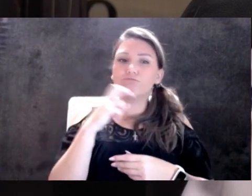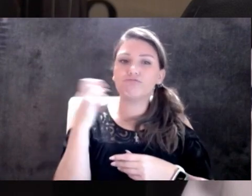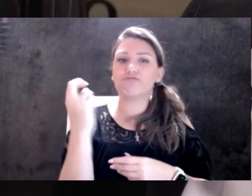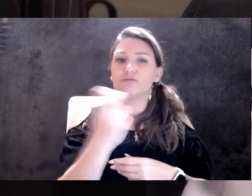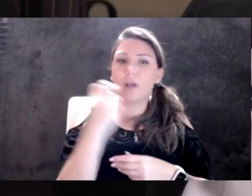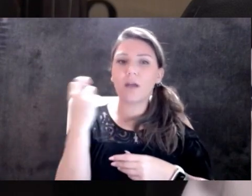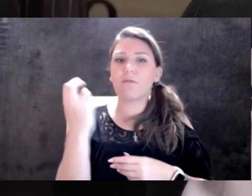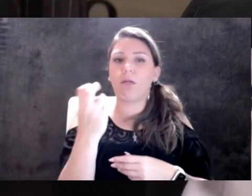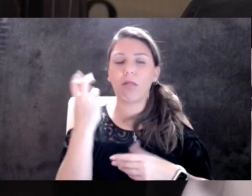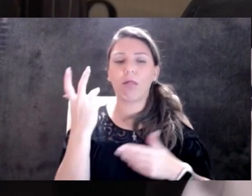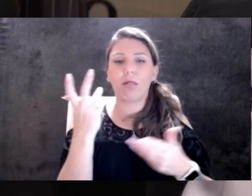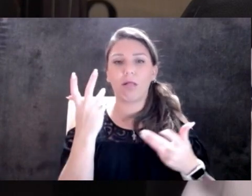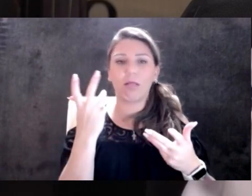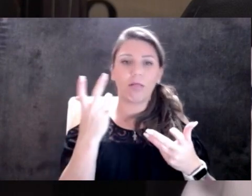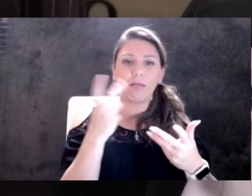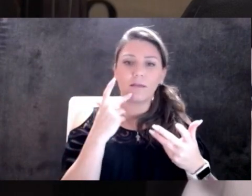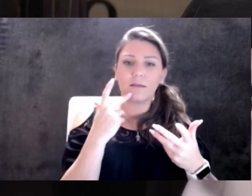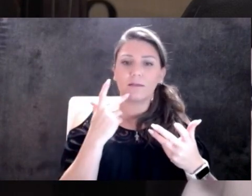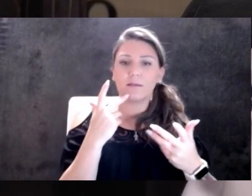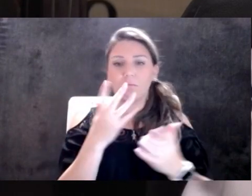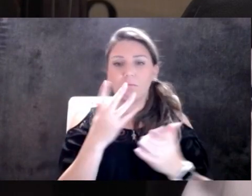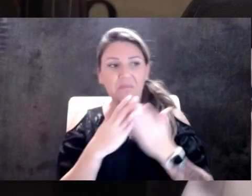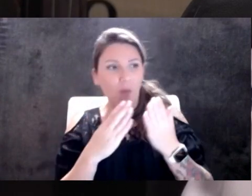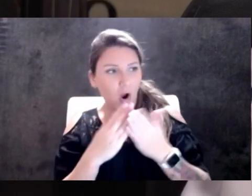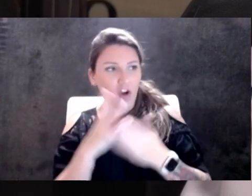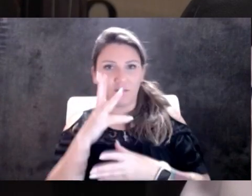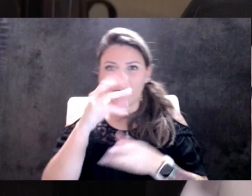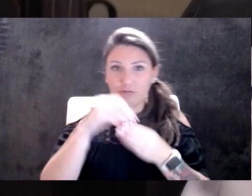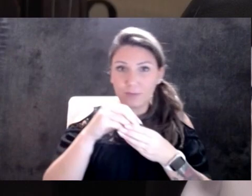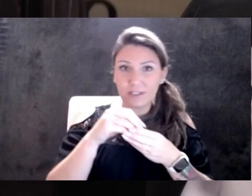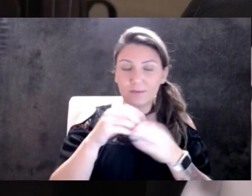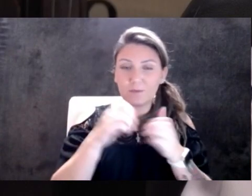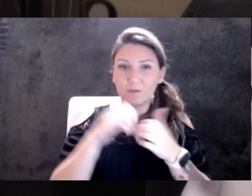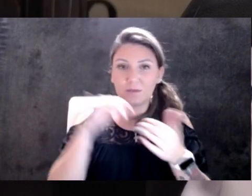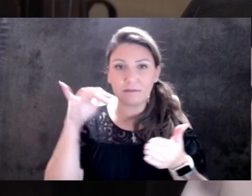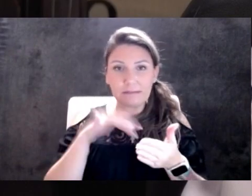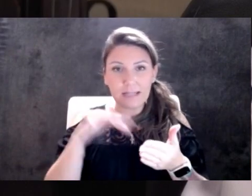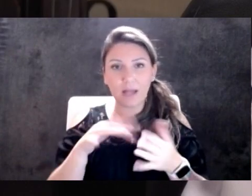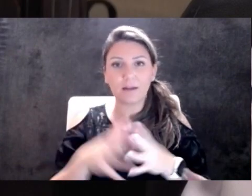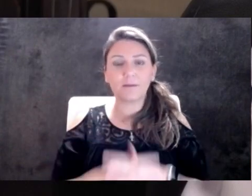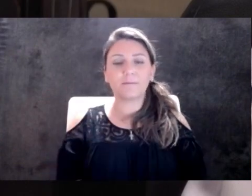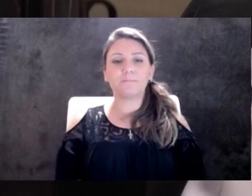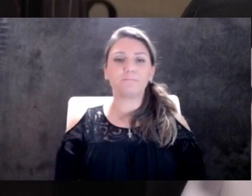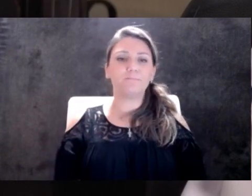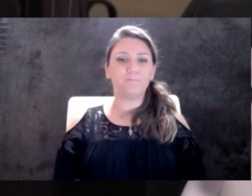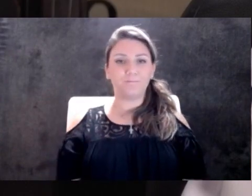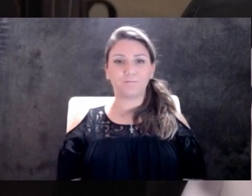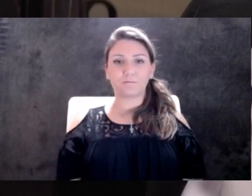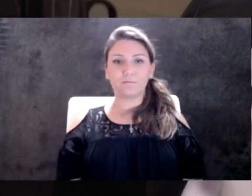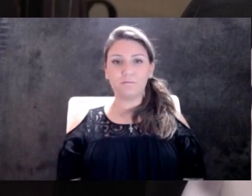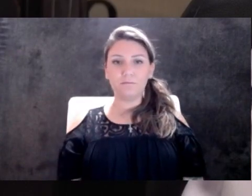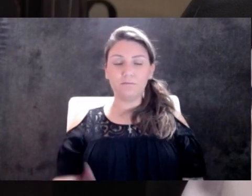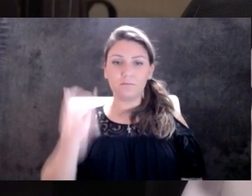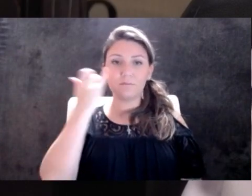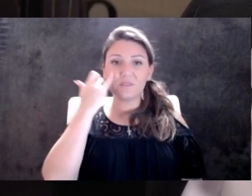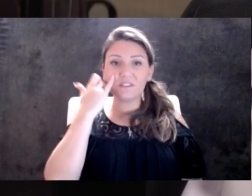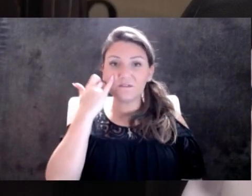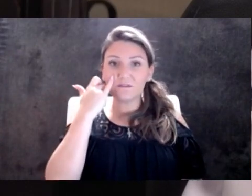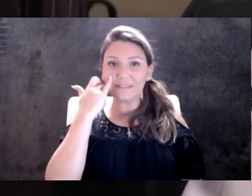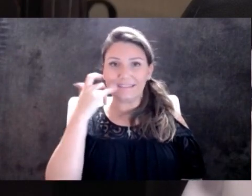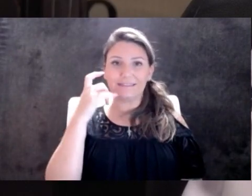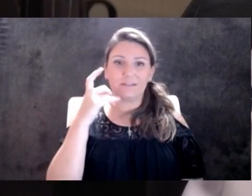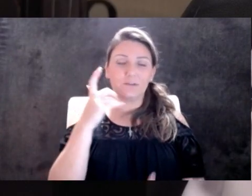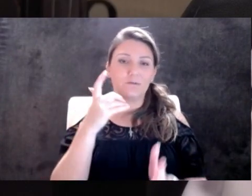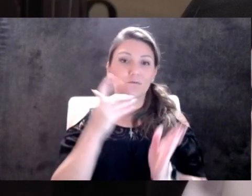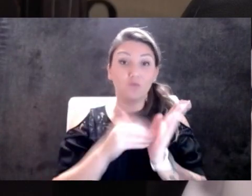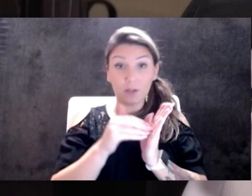is incurred as part of participating in the study. If it requires frequent travel, there might be some reimbursement